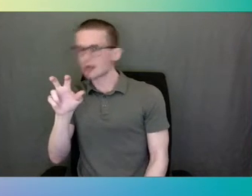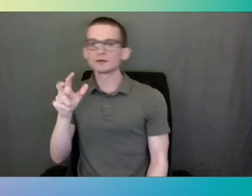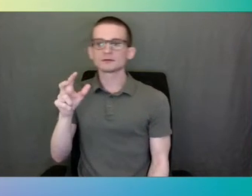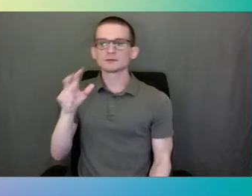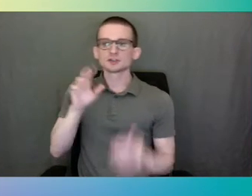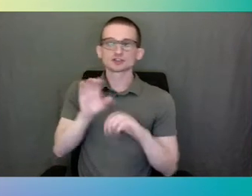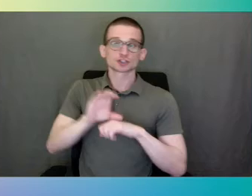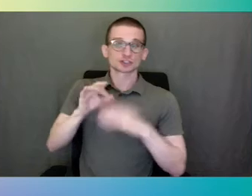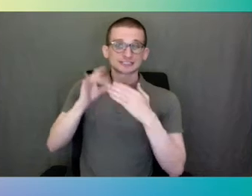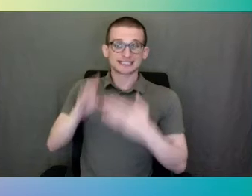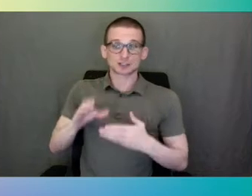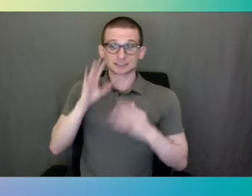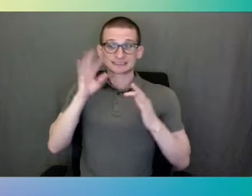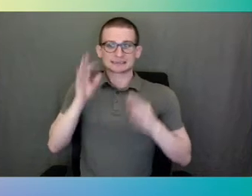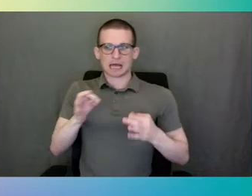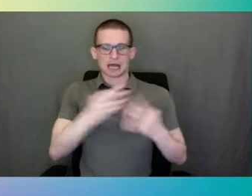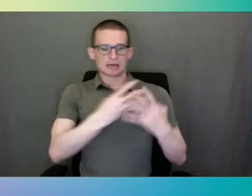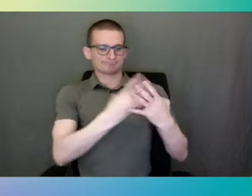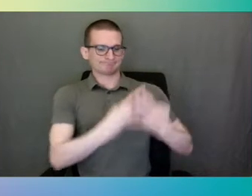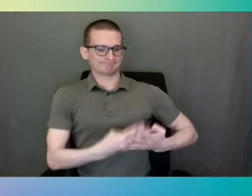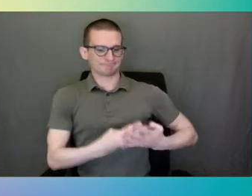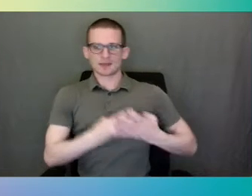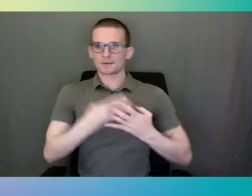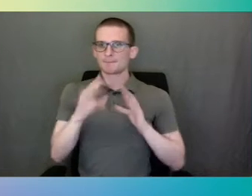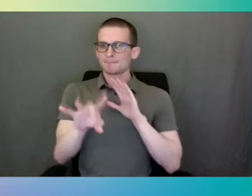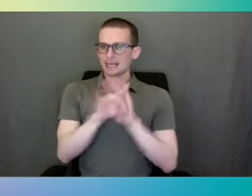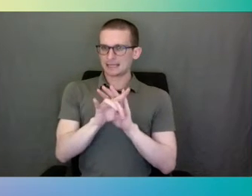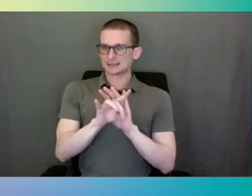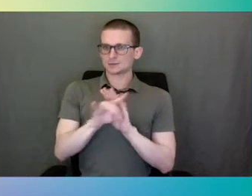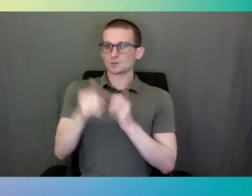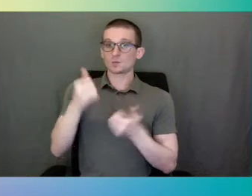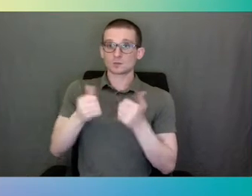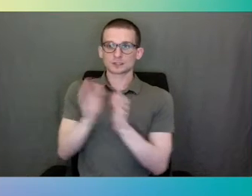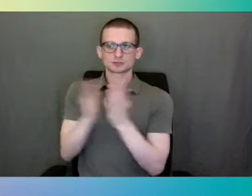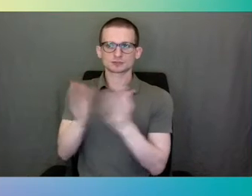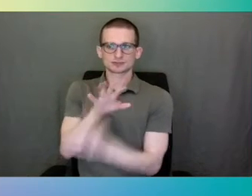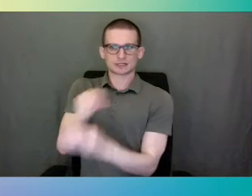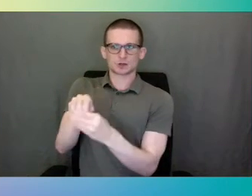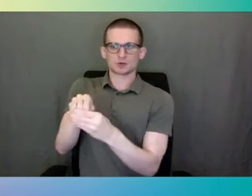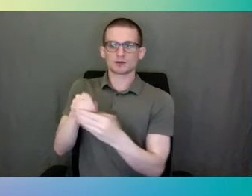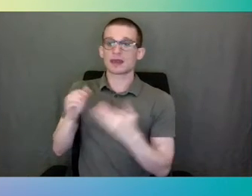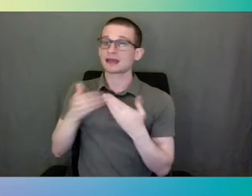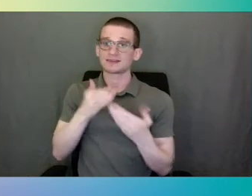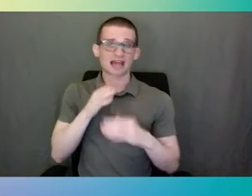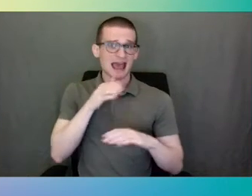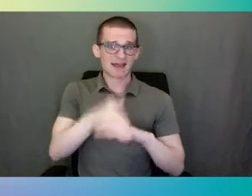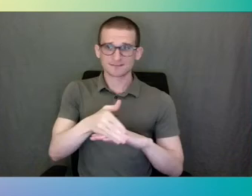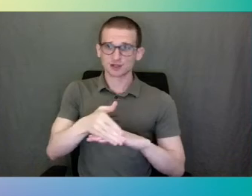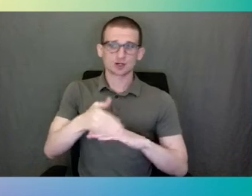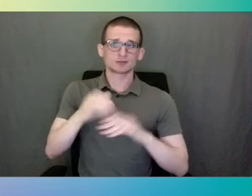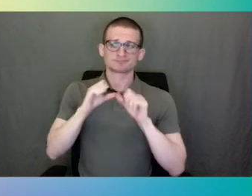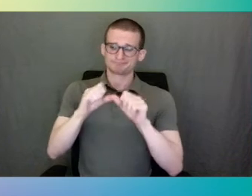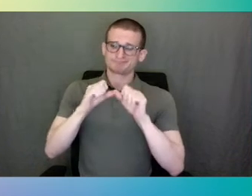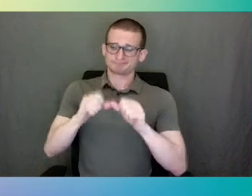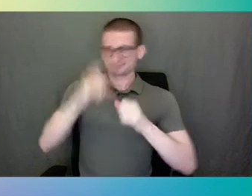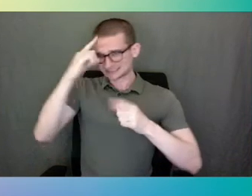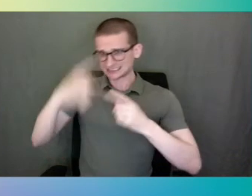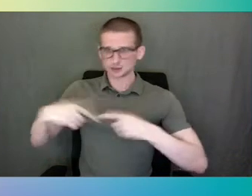make the cut. And even then, there remained disagreements for centuries after that.